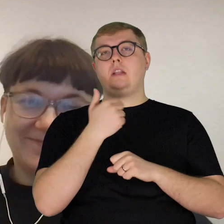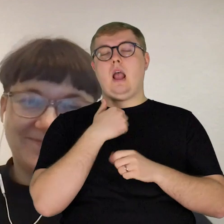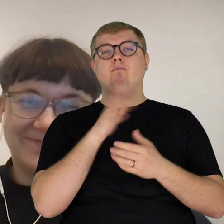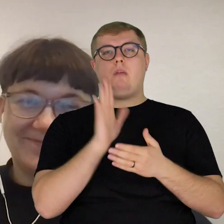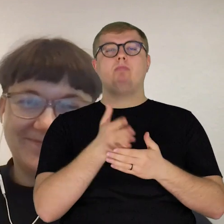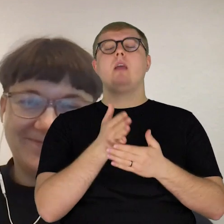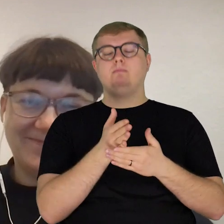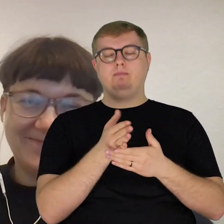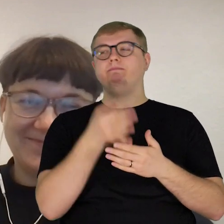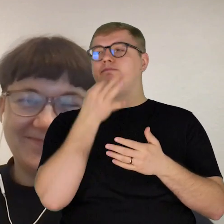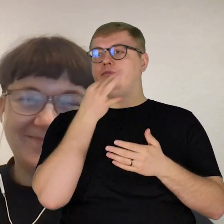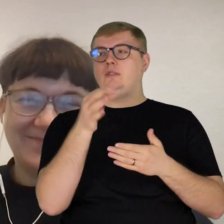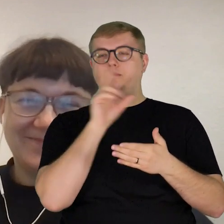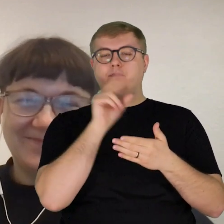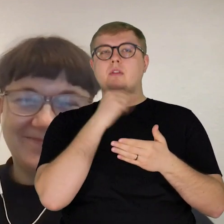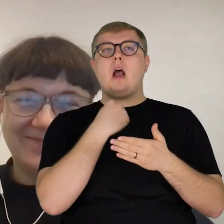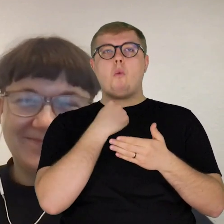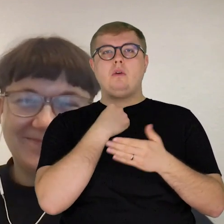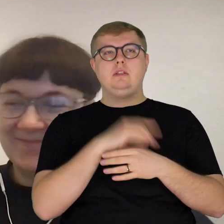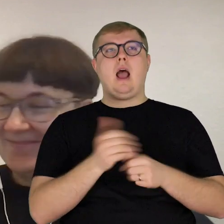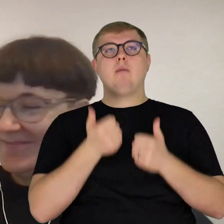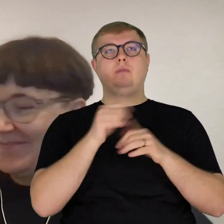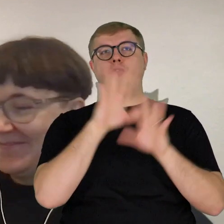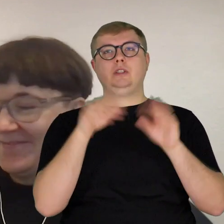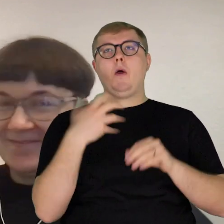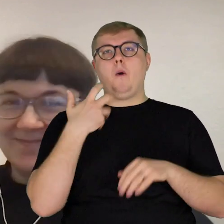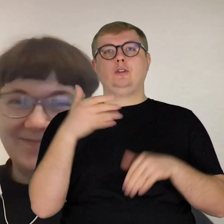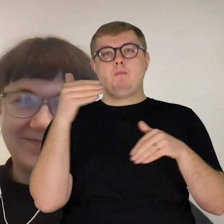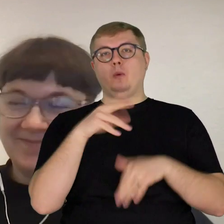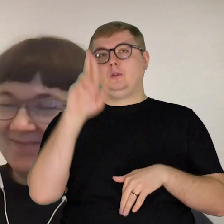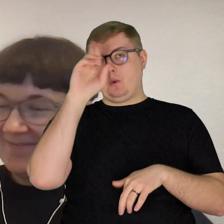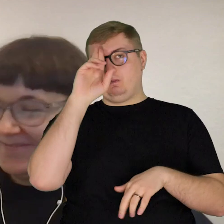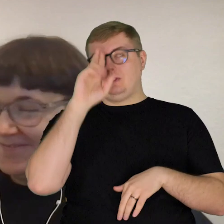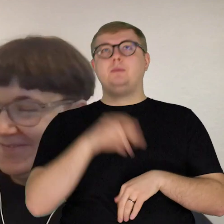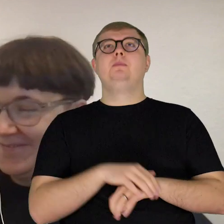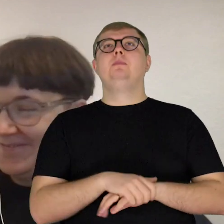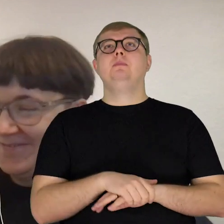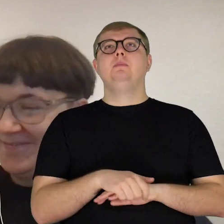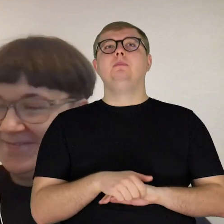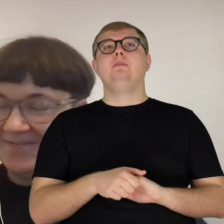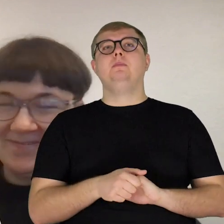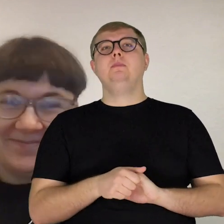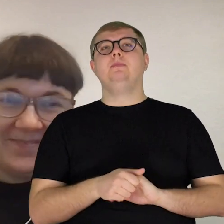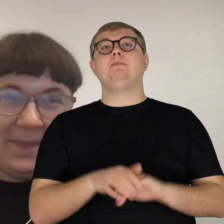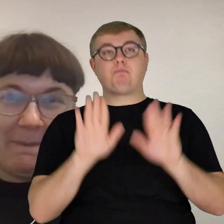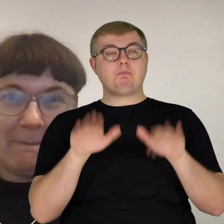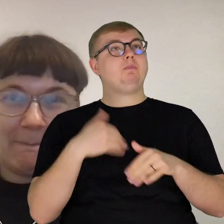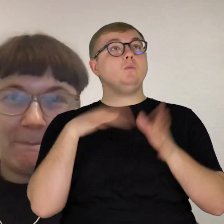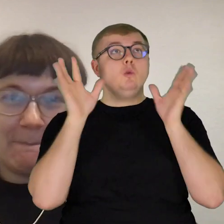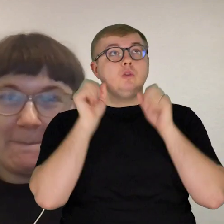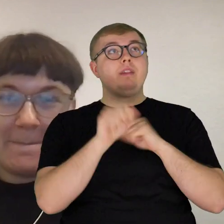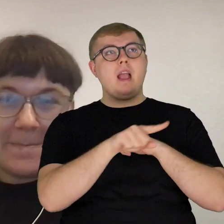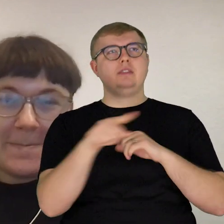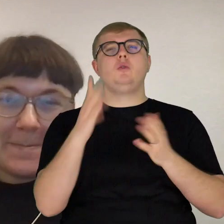will can hear them. And without further ado, Vivien,